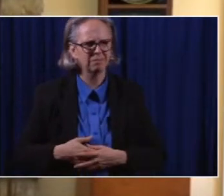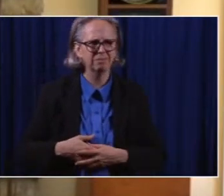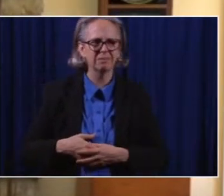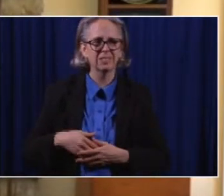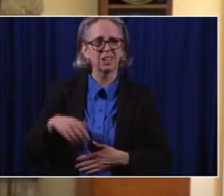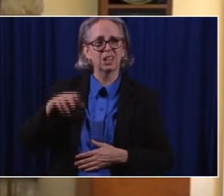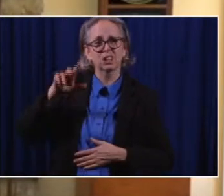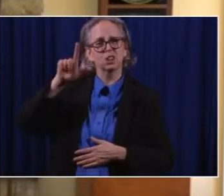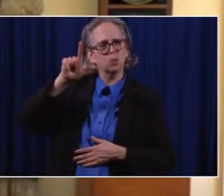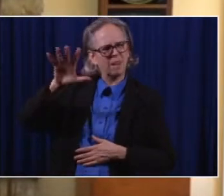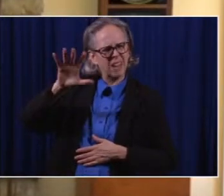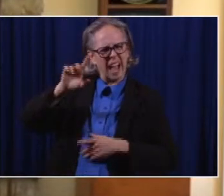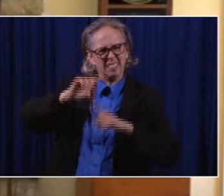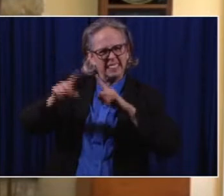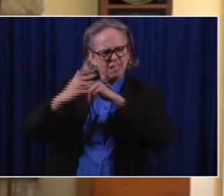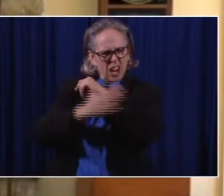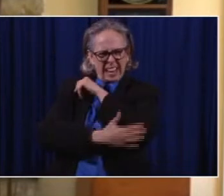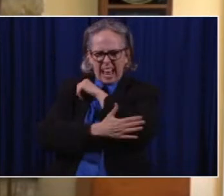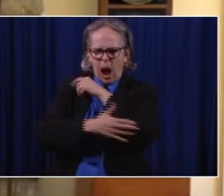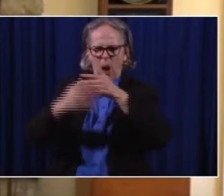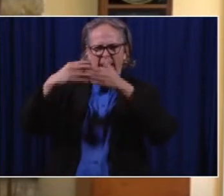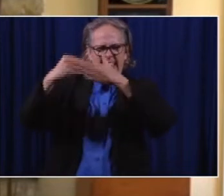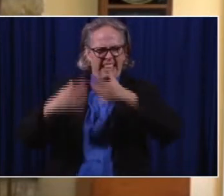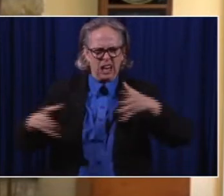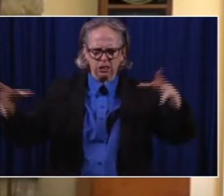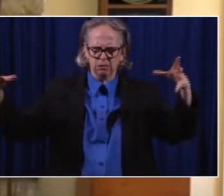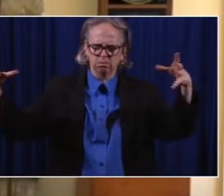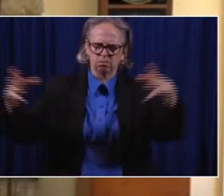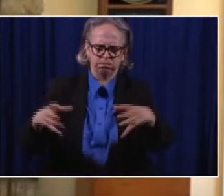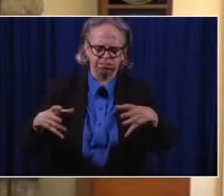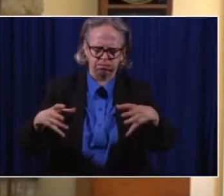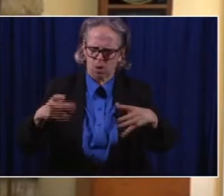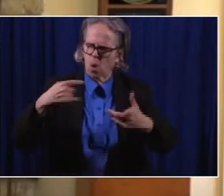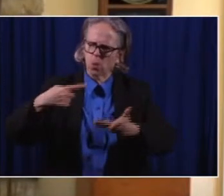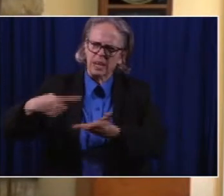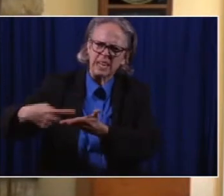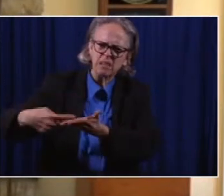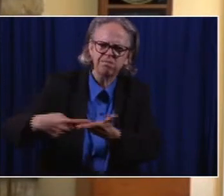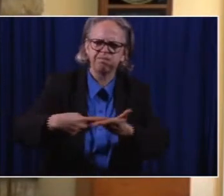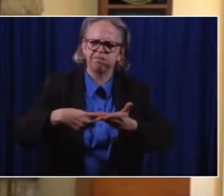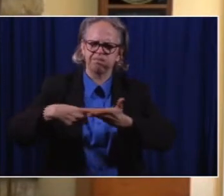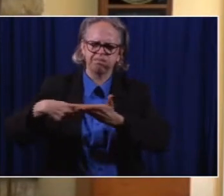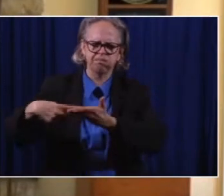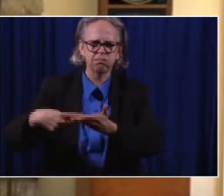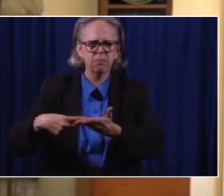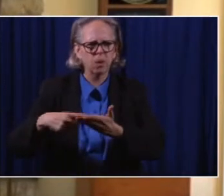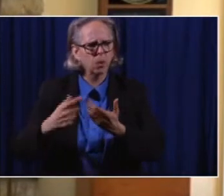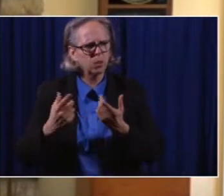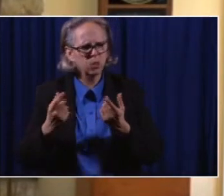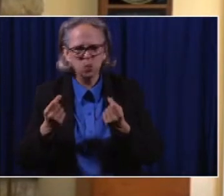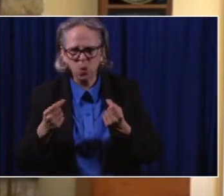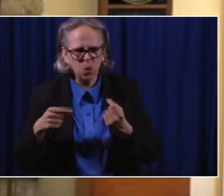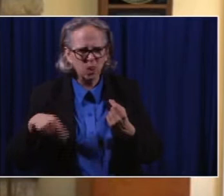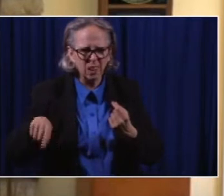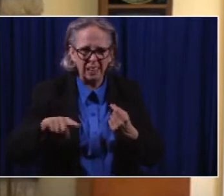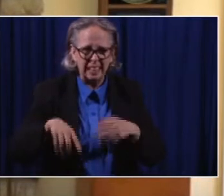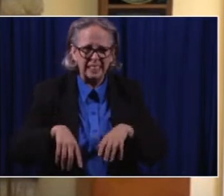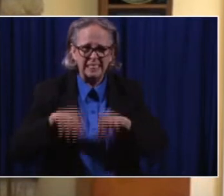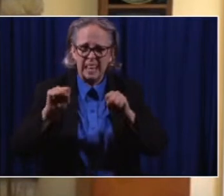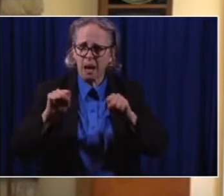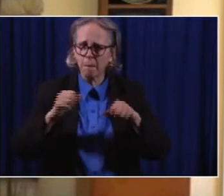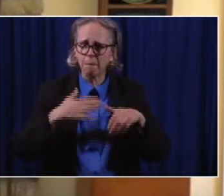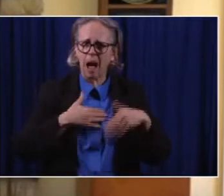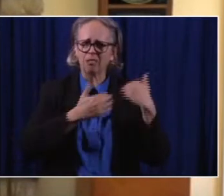we've tried to do is get these leaders not to take my job over or for me to duck